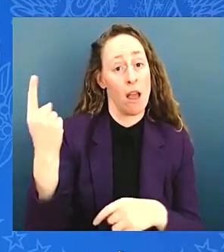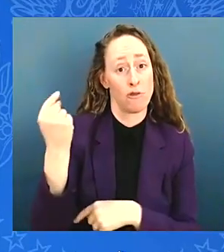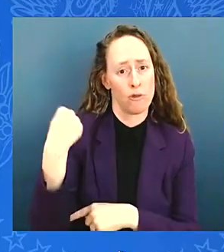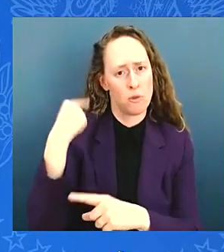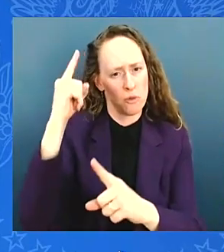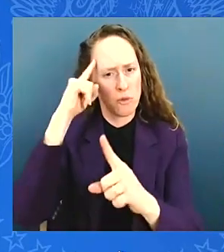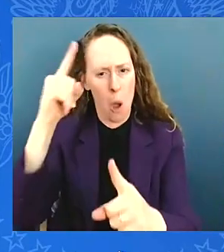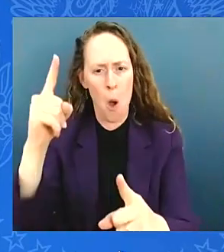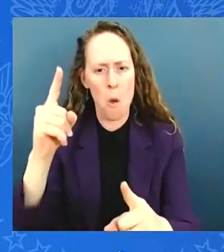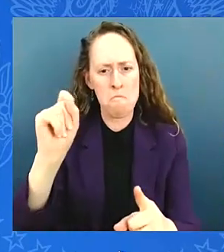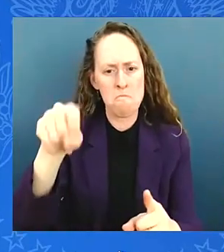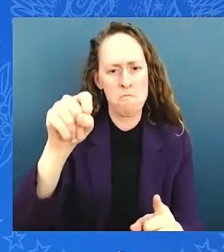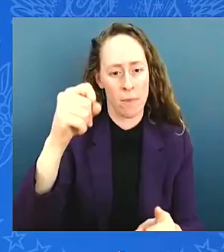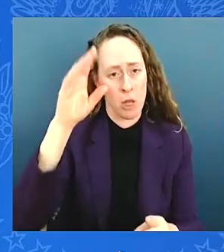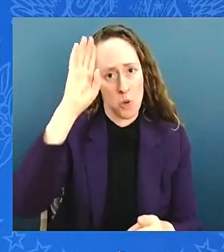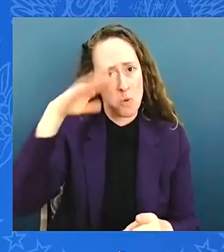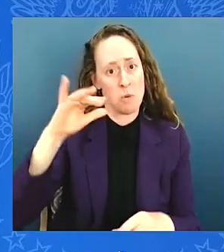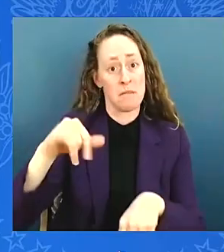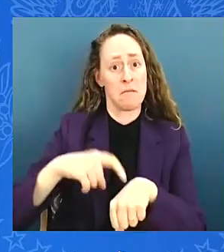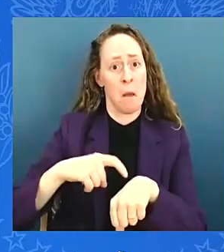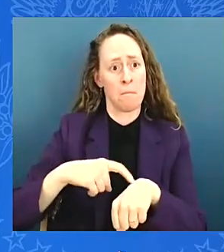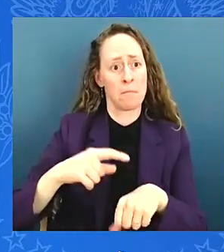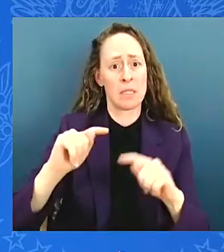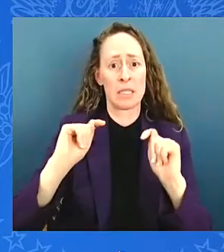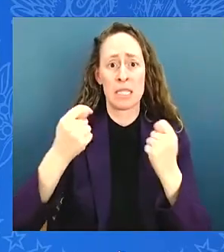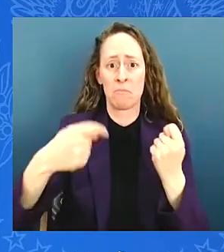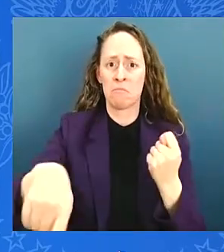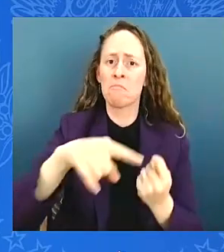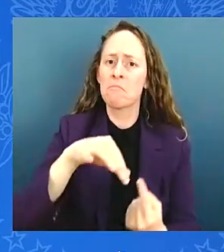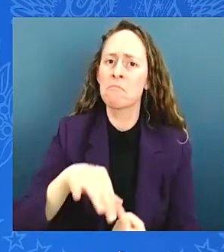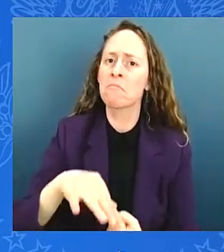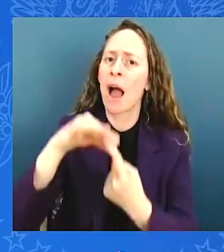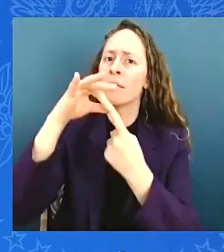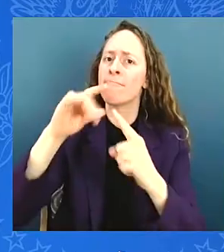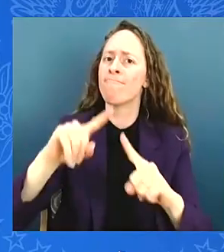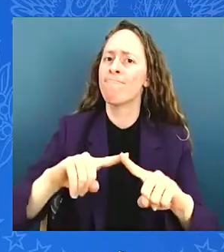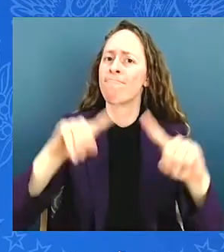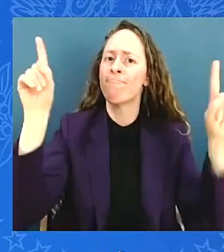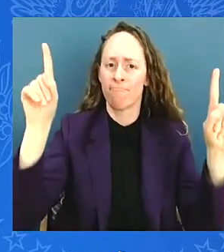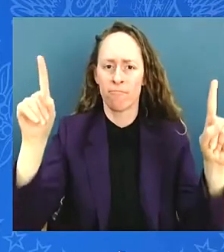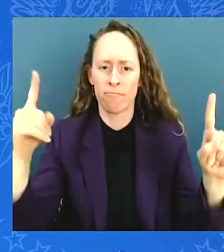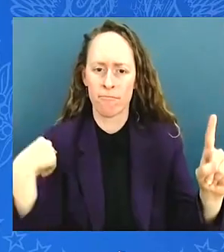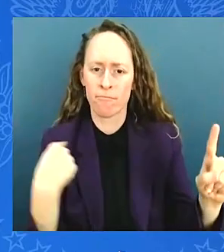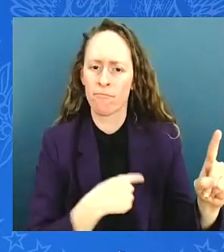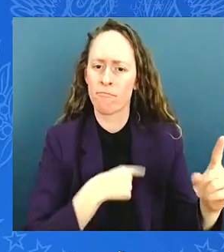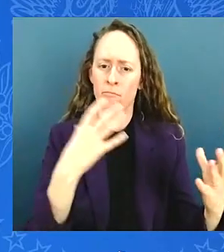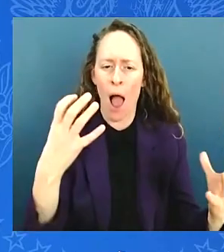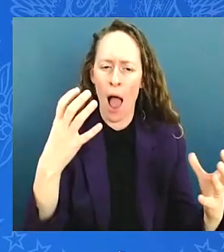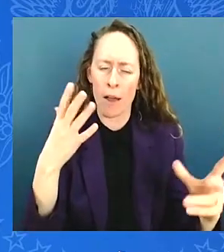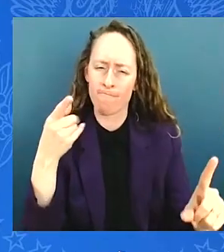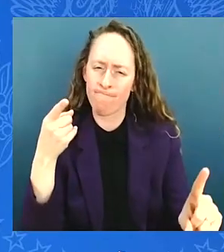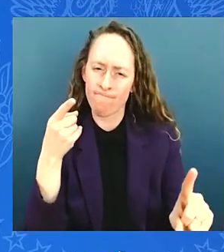was like a real simple mindset that we were trying to create, which was like, let's just win every single